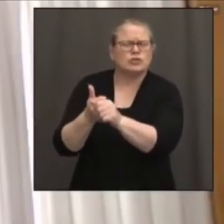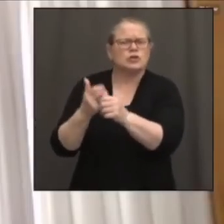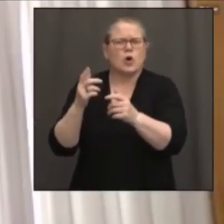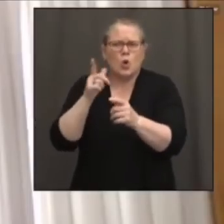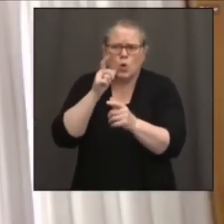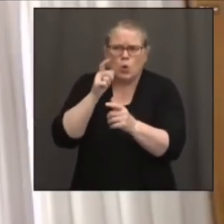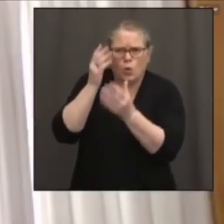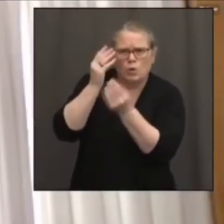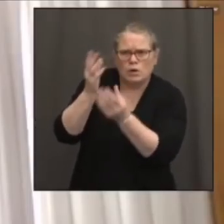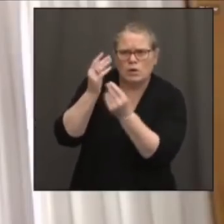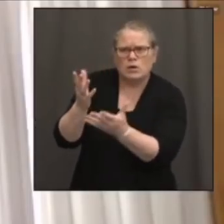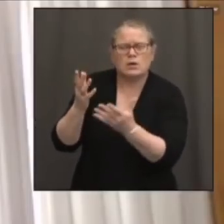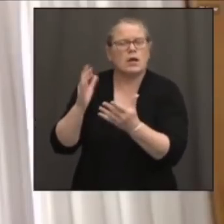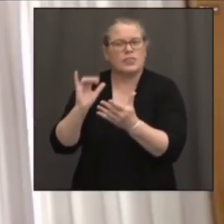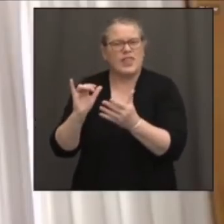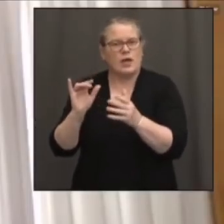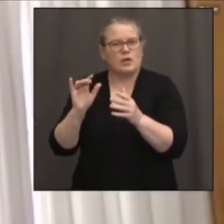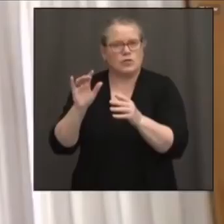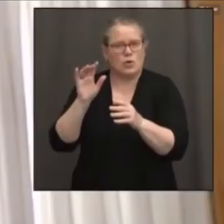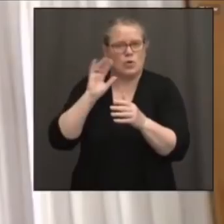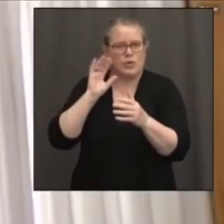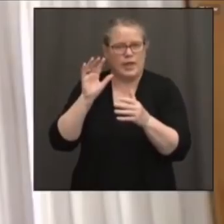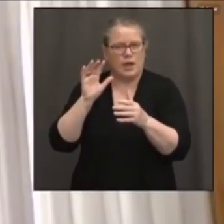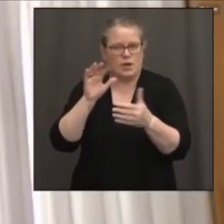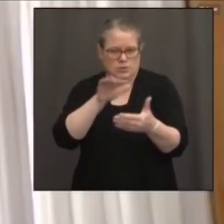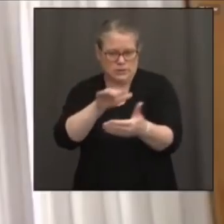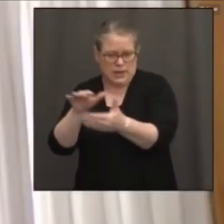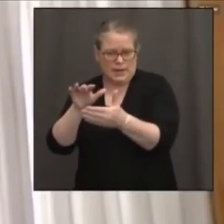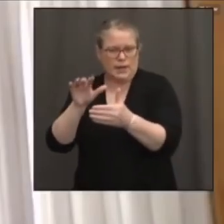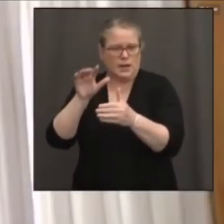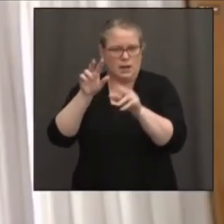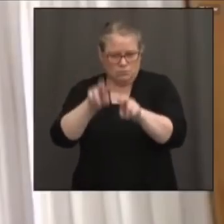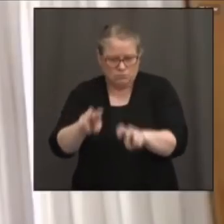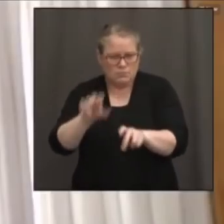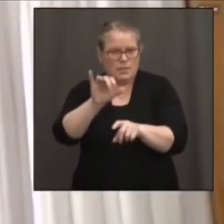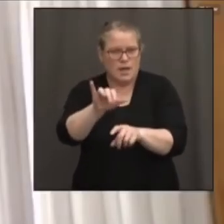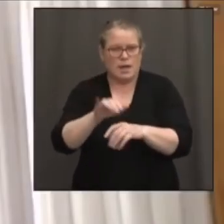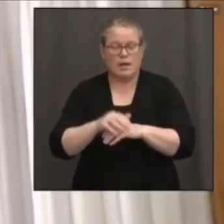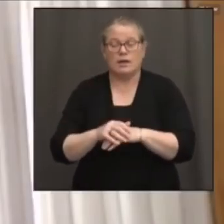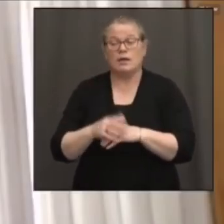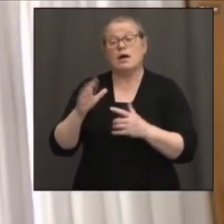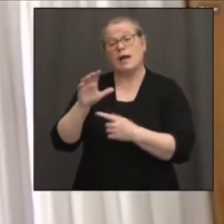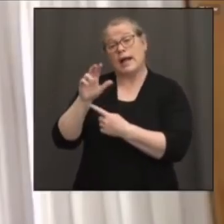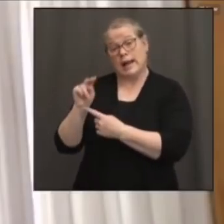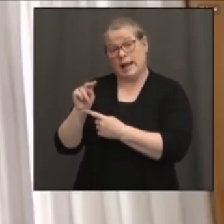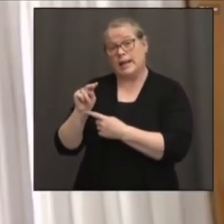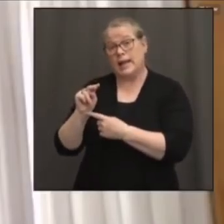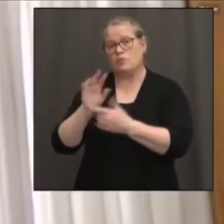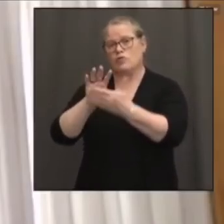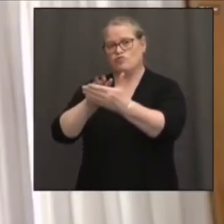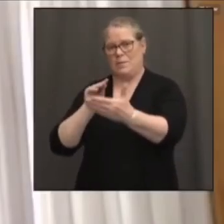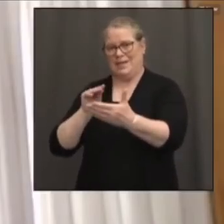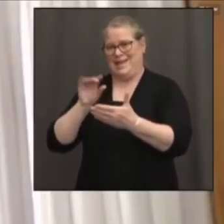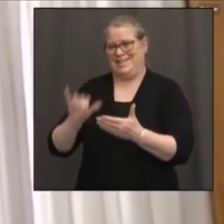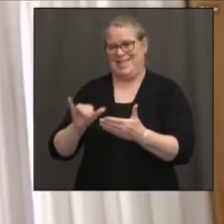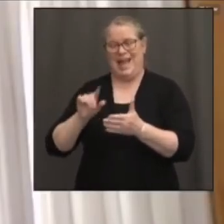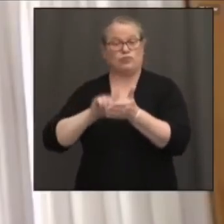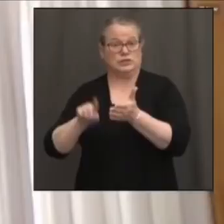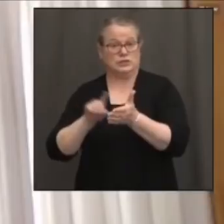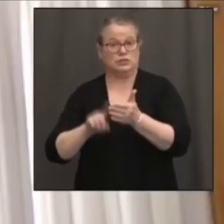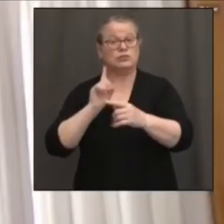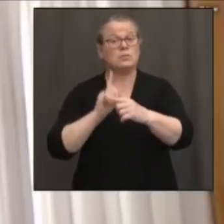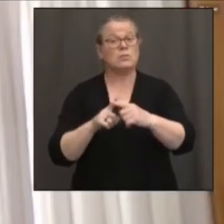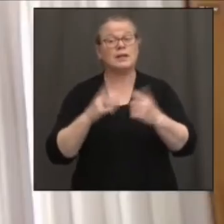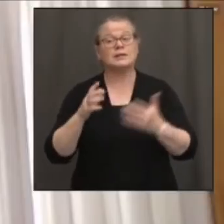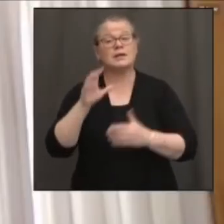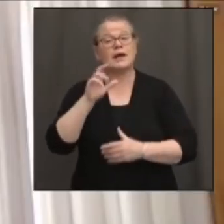helpful. And we are looking at some of that, replicating some of that same research in Connecticut, as well as looking at different approaches that we can